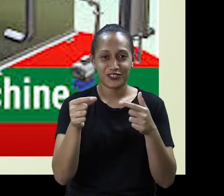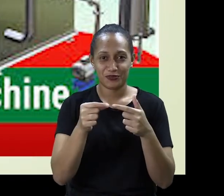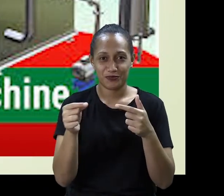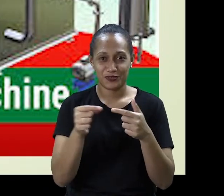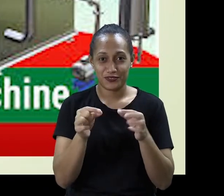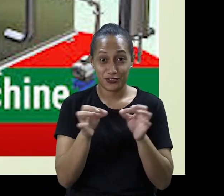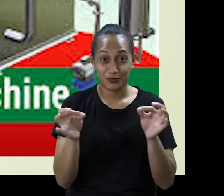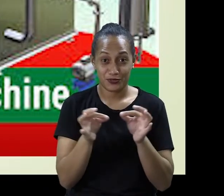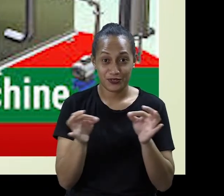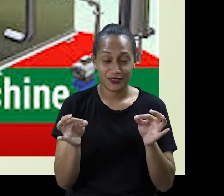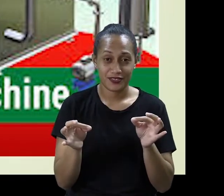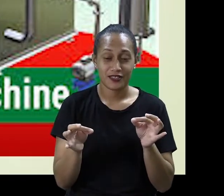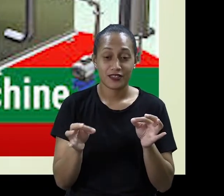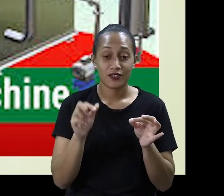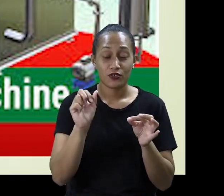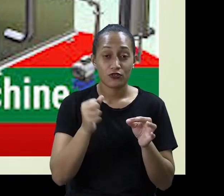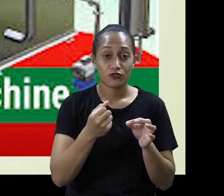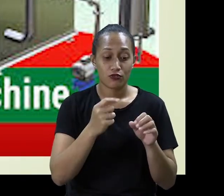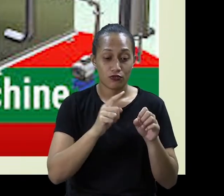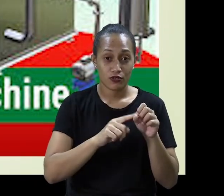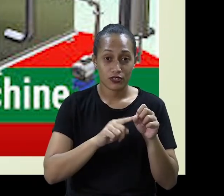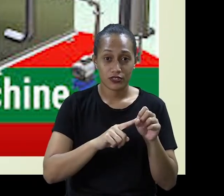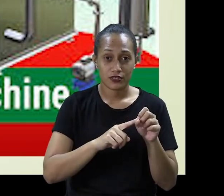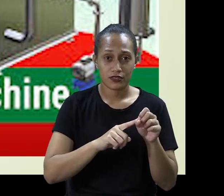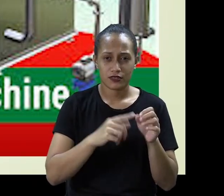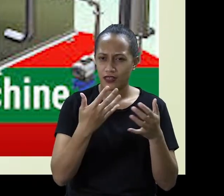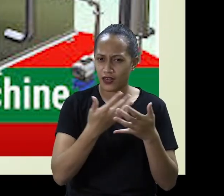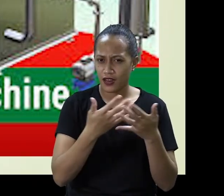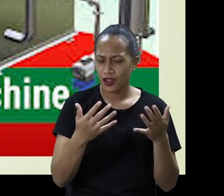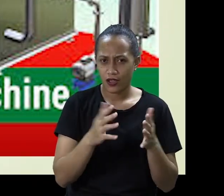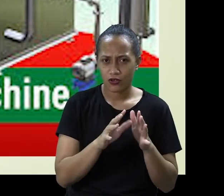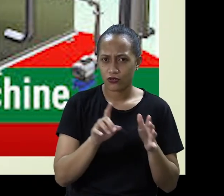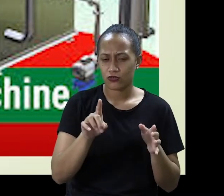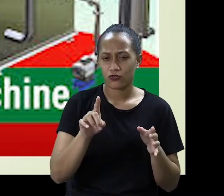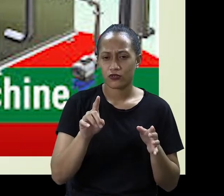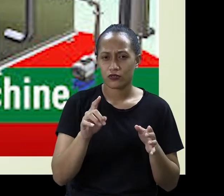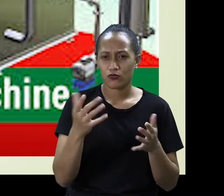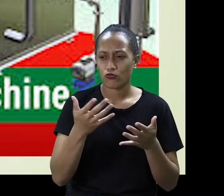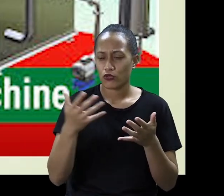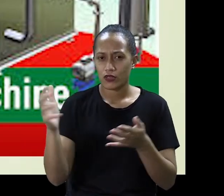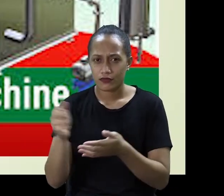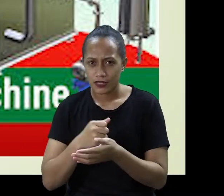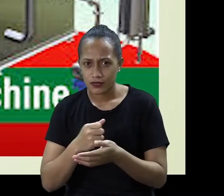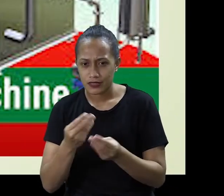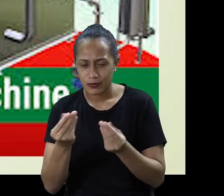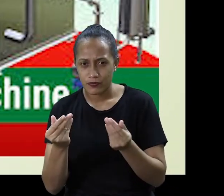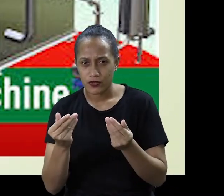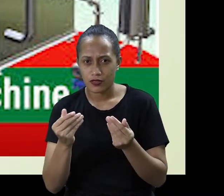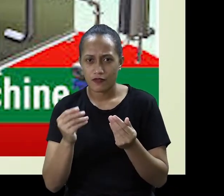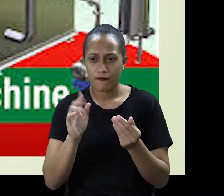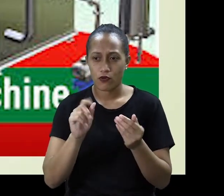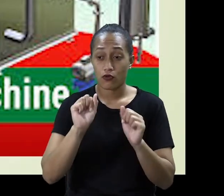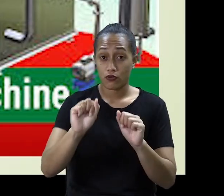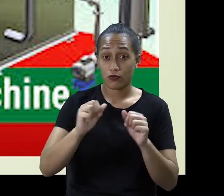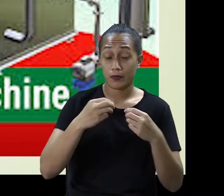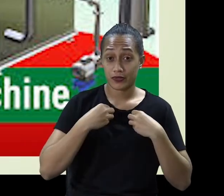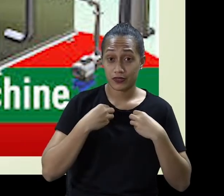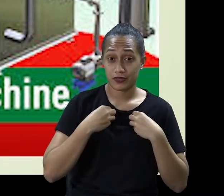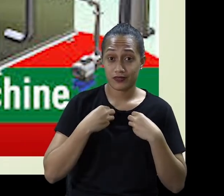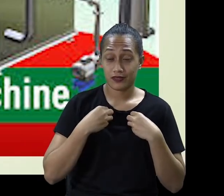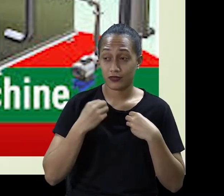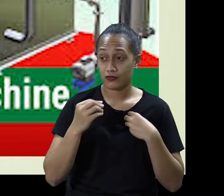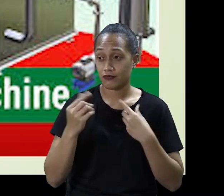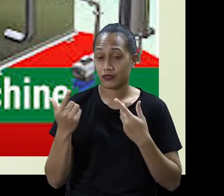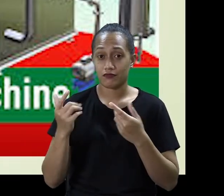do all the work. And very last to me as an owner or an entrepreneur to